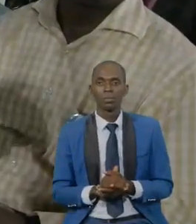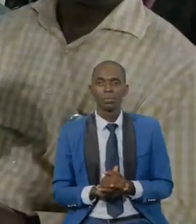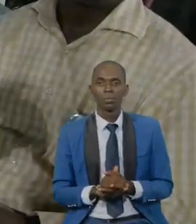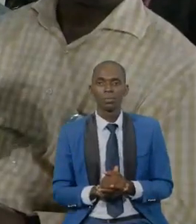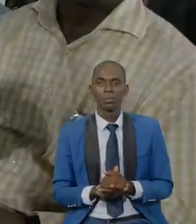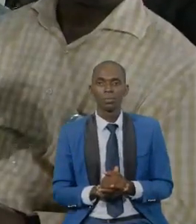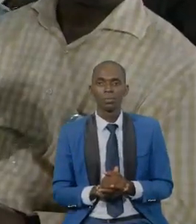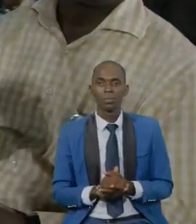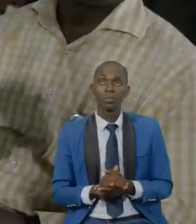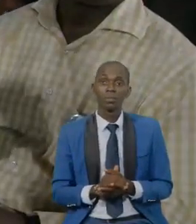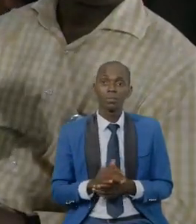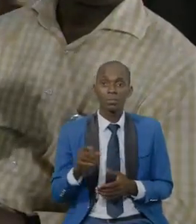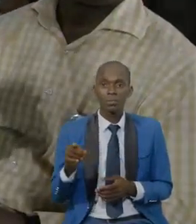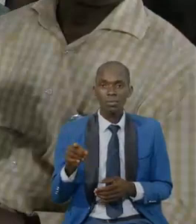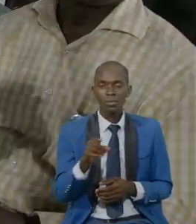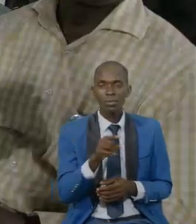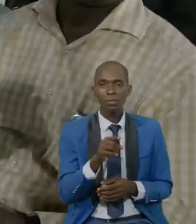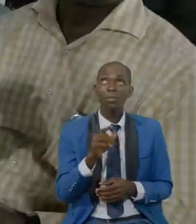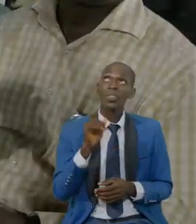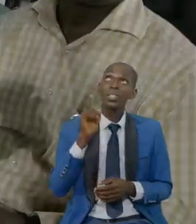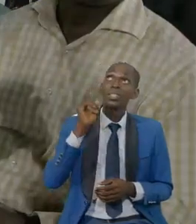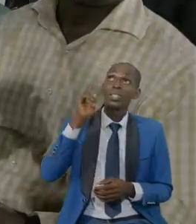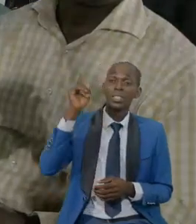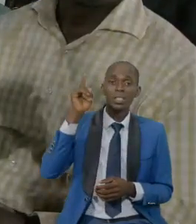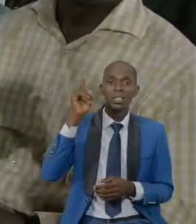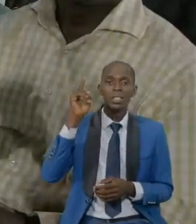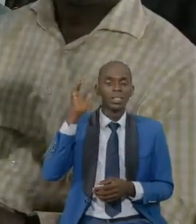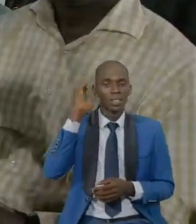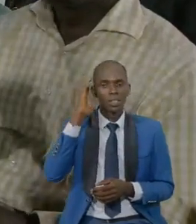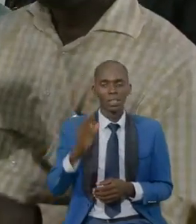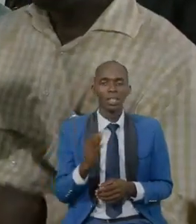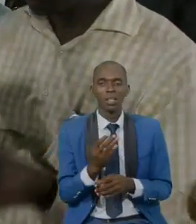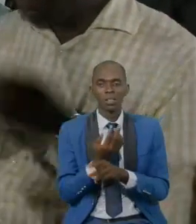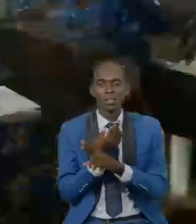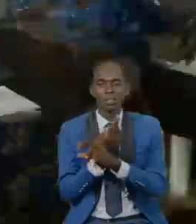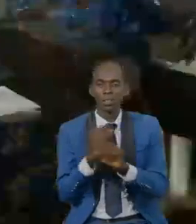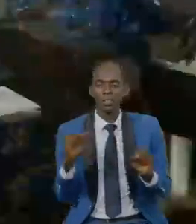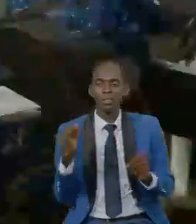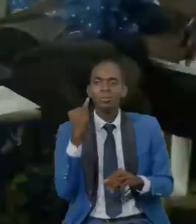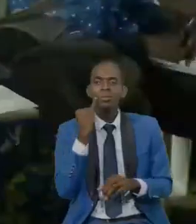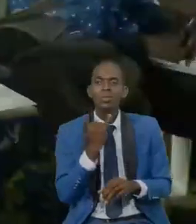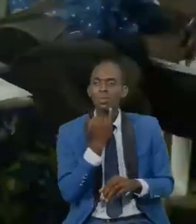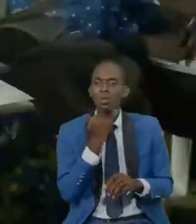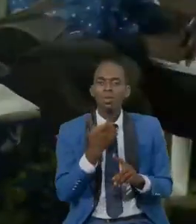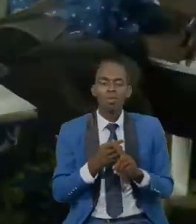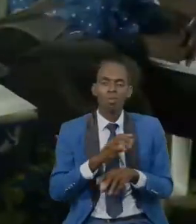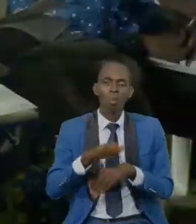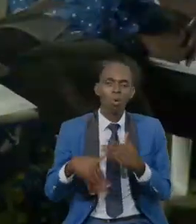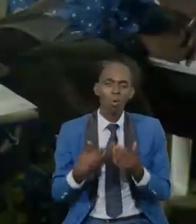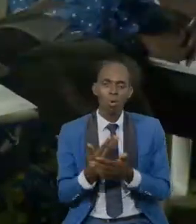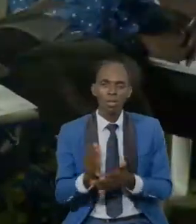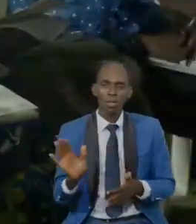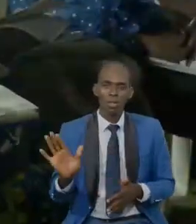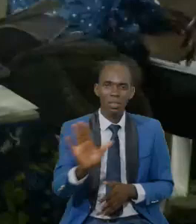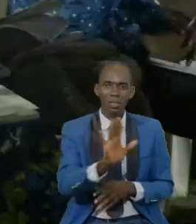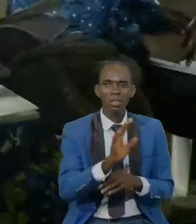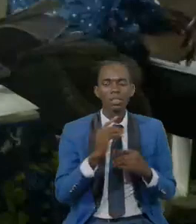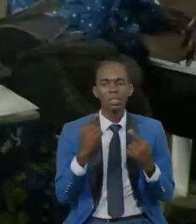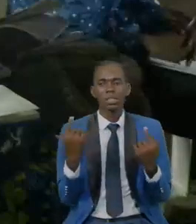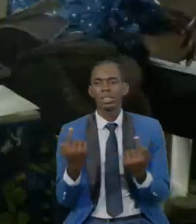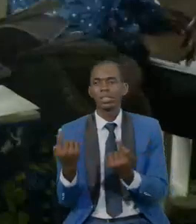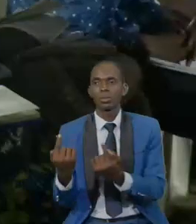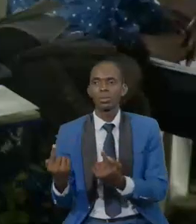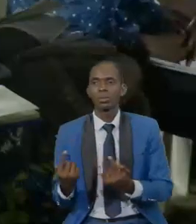He shall redeem Israel from all his iniquities.